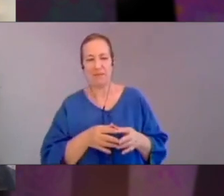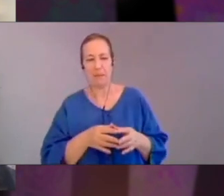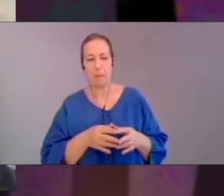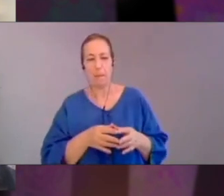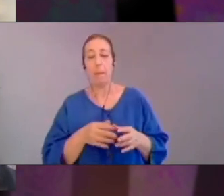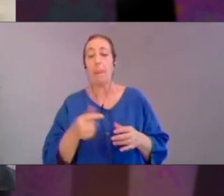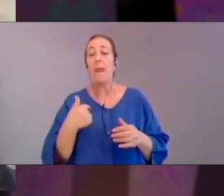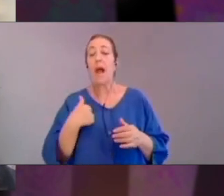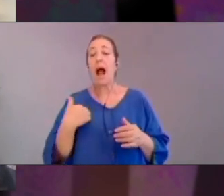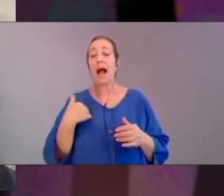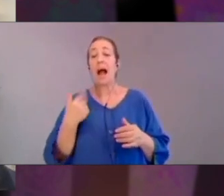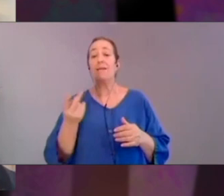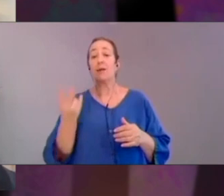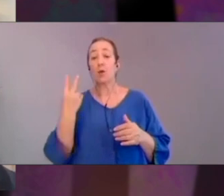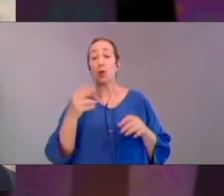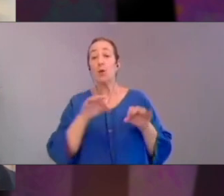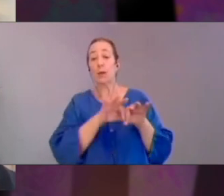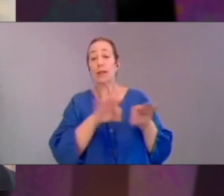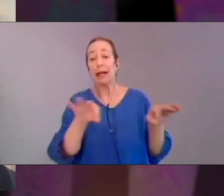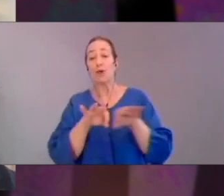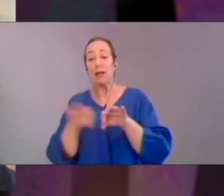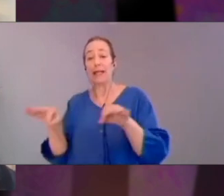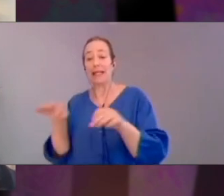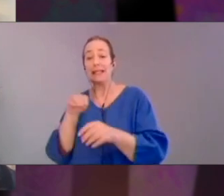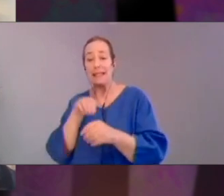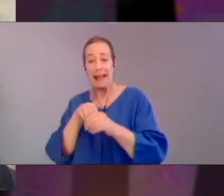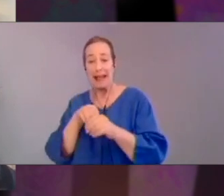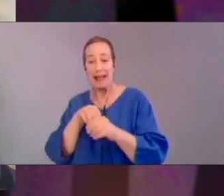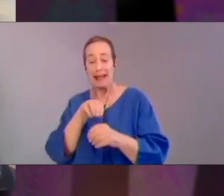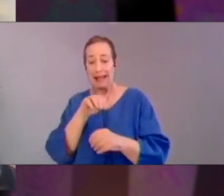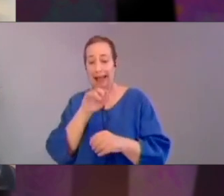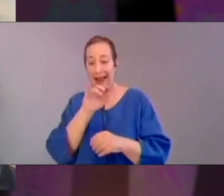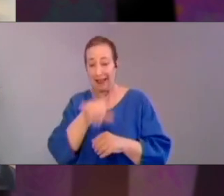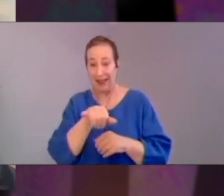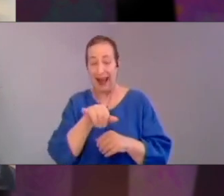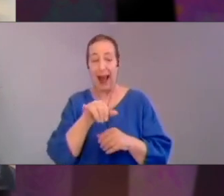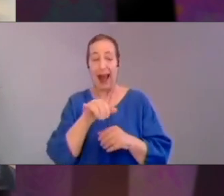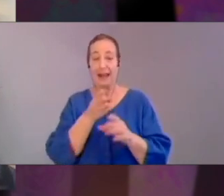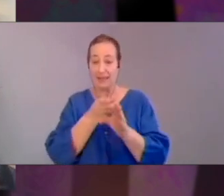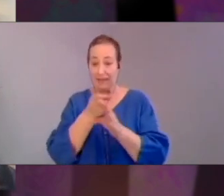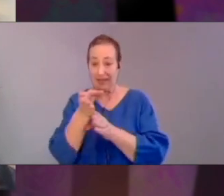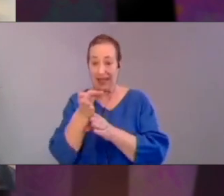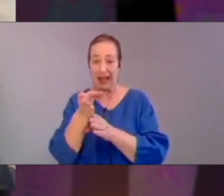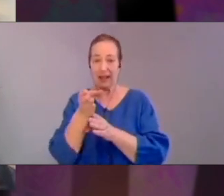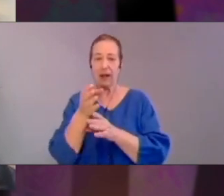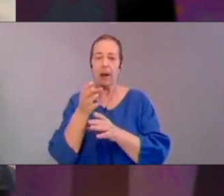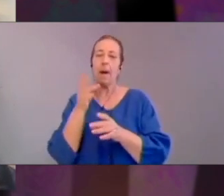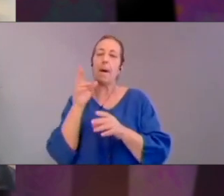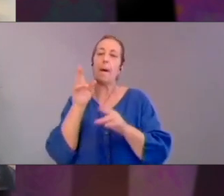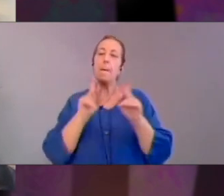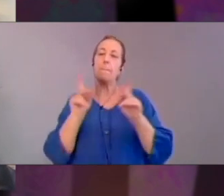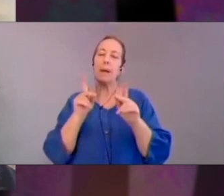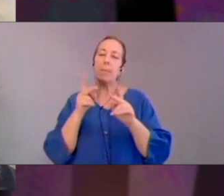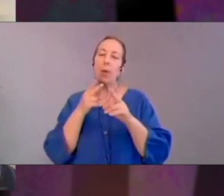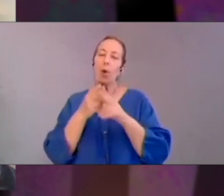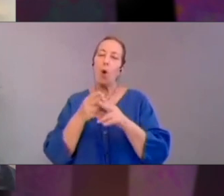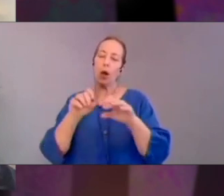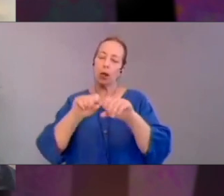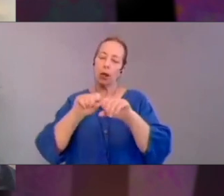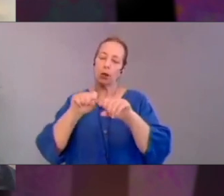degree, 2 degrees in. But what it means, sometimes people call it social practice art. It's where